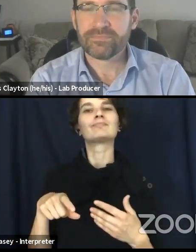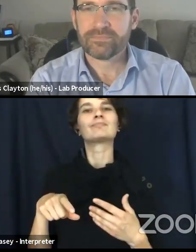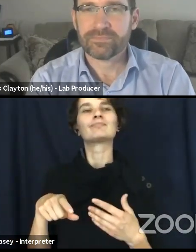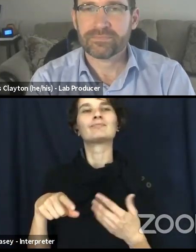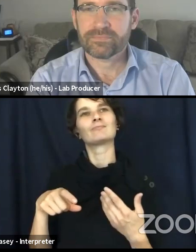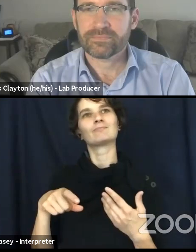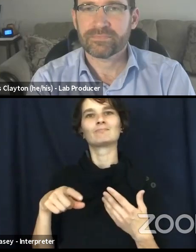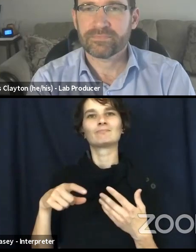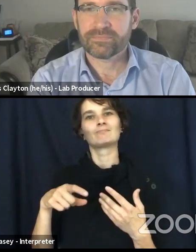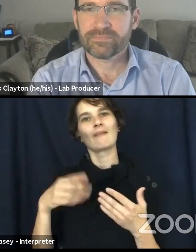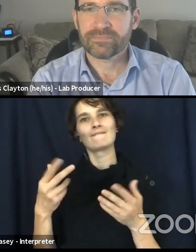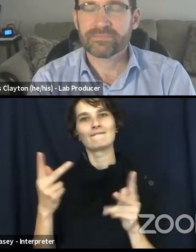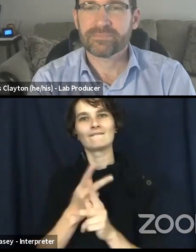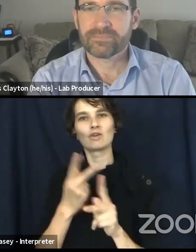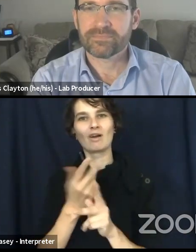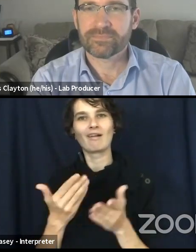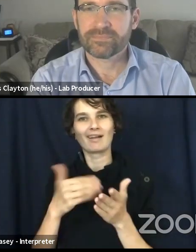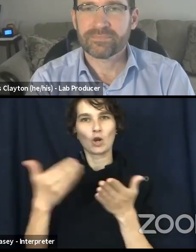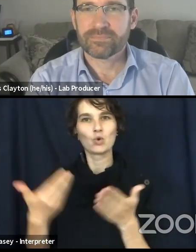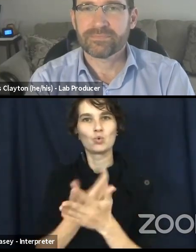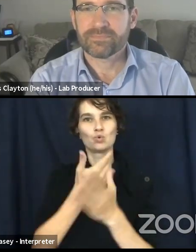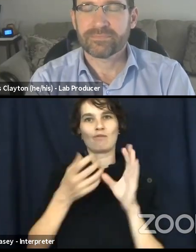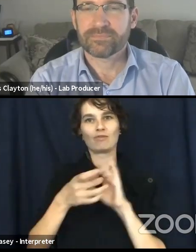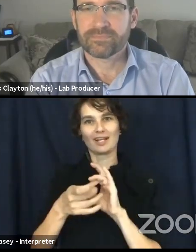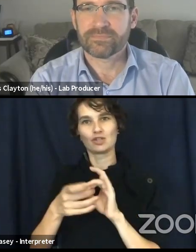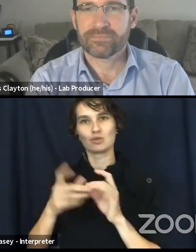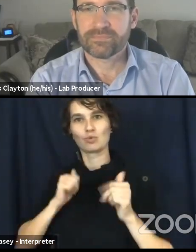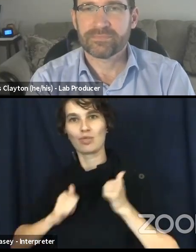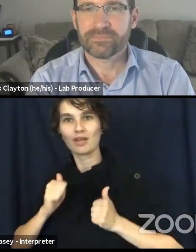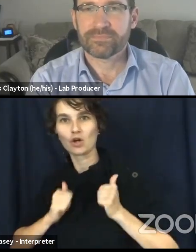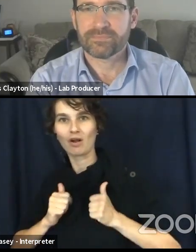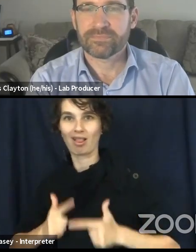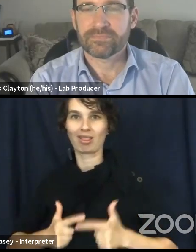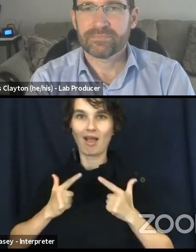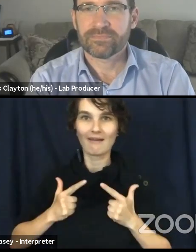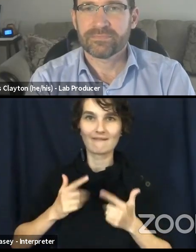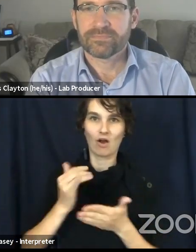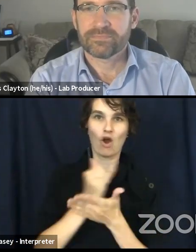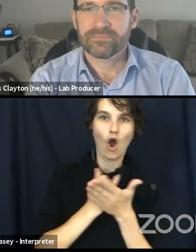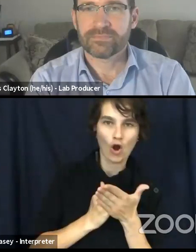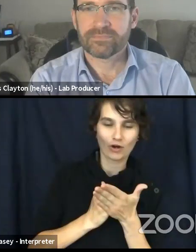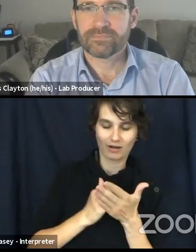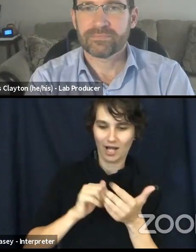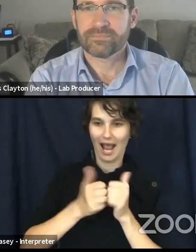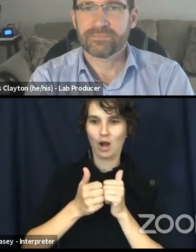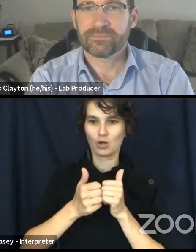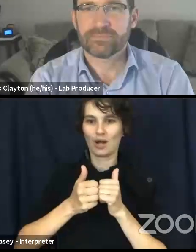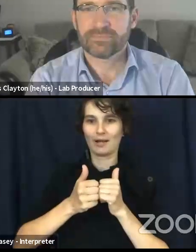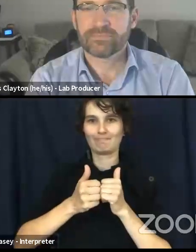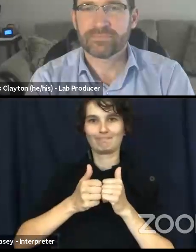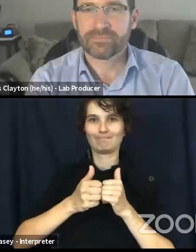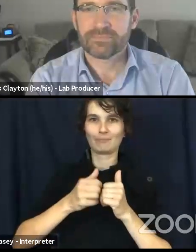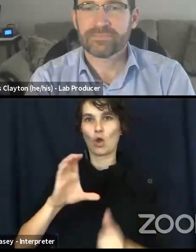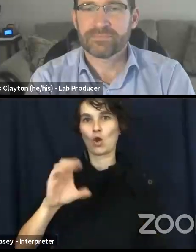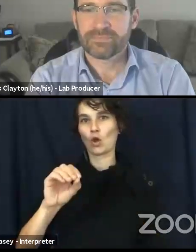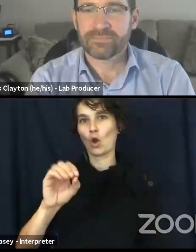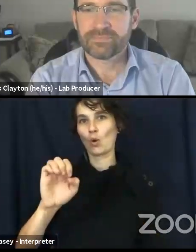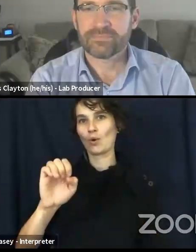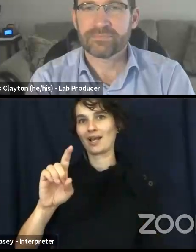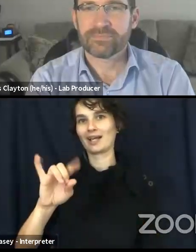relationship to life and theater and life and art and how that can kind of coexist in tandem in a much more fluid and